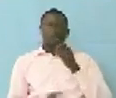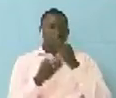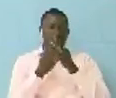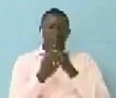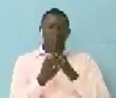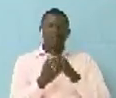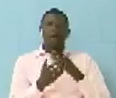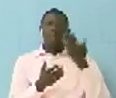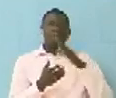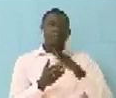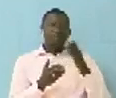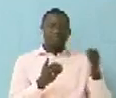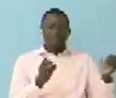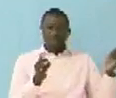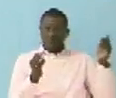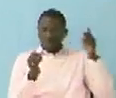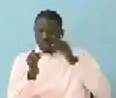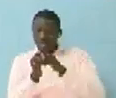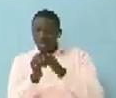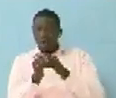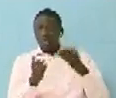to translate to Wolof.